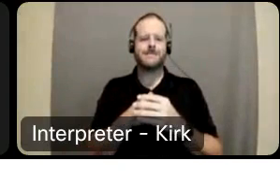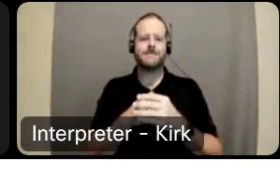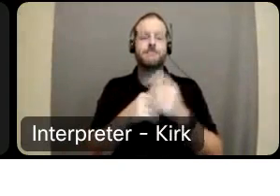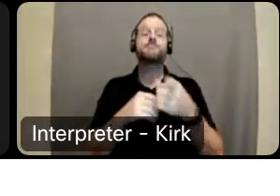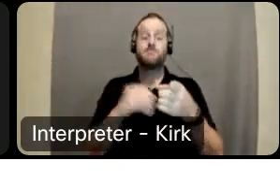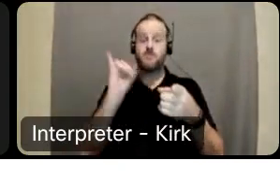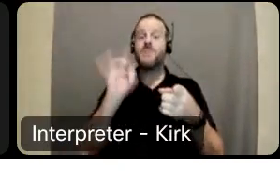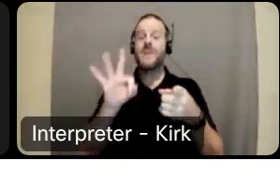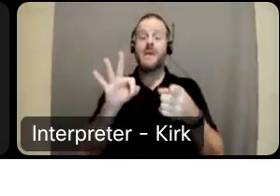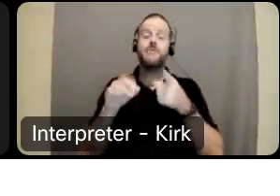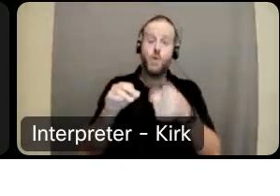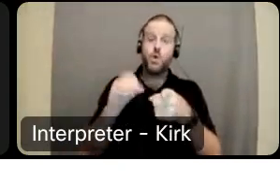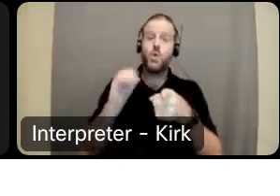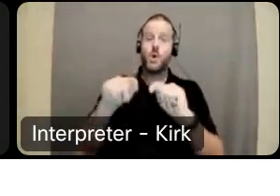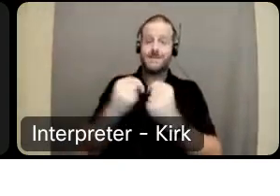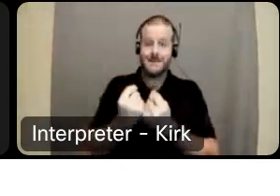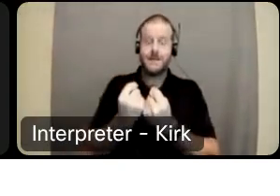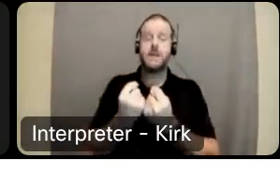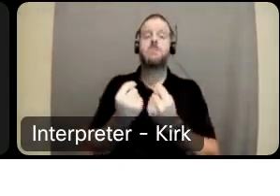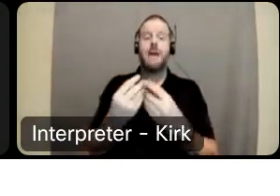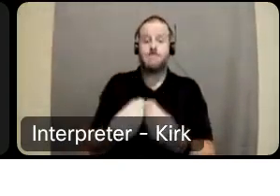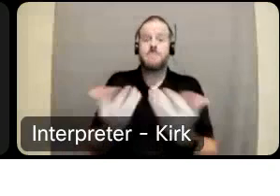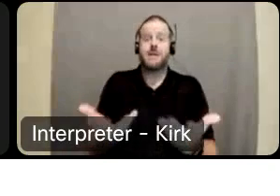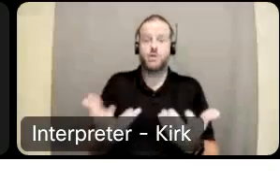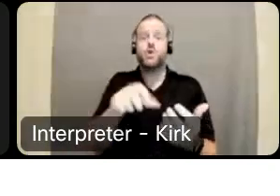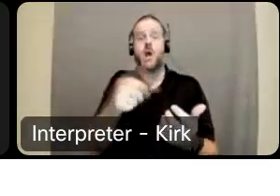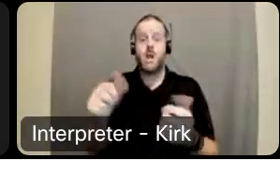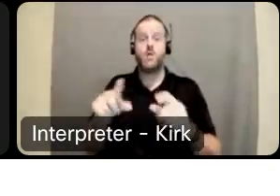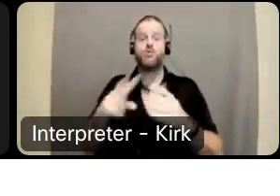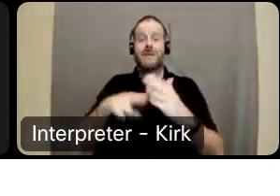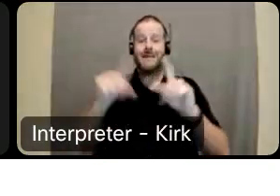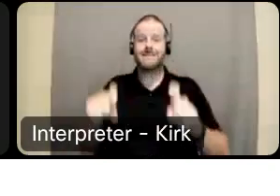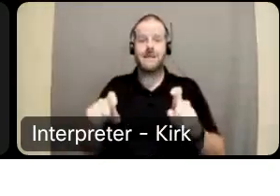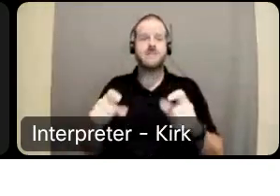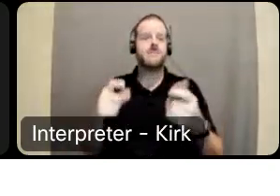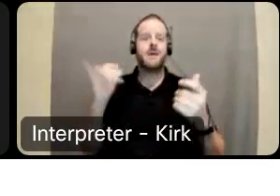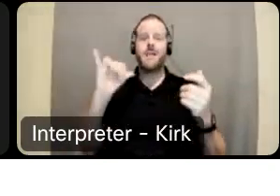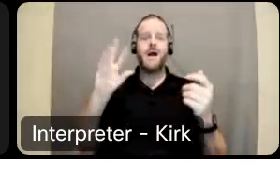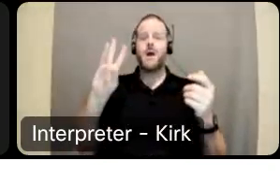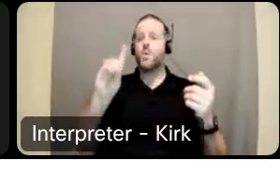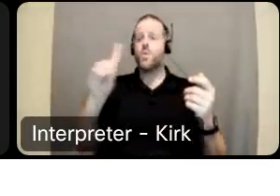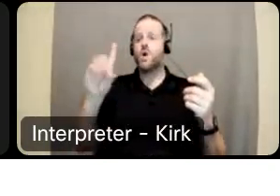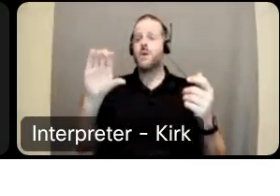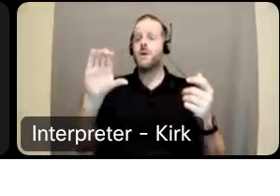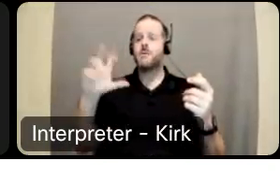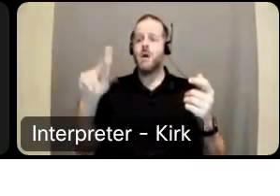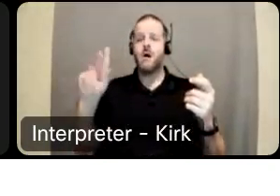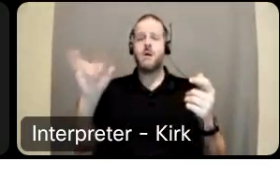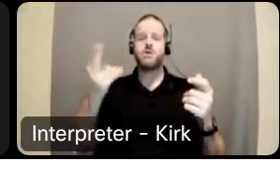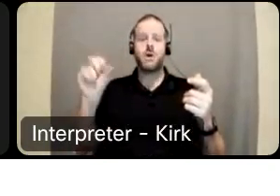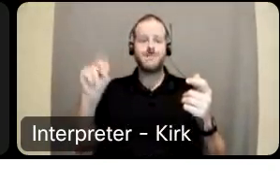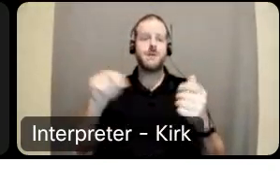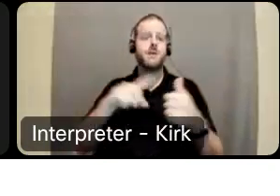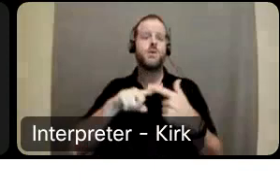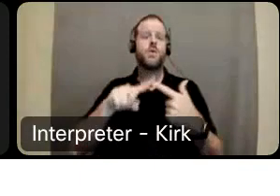If you or your team have administered any other reading assessments, something like the Woodcock-Johnson or the Gray Oral